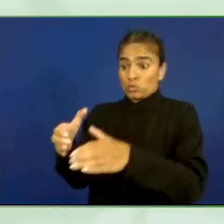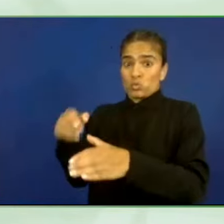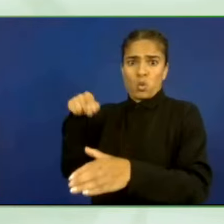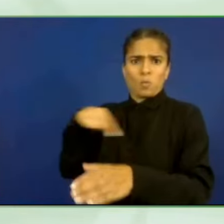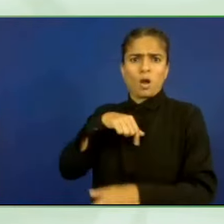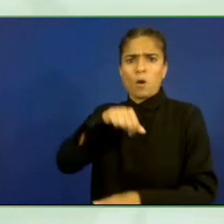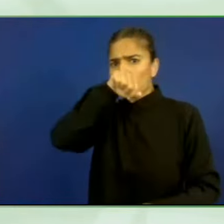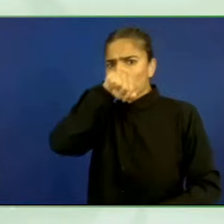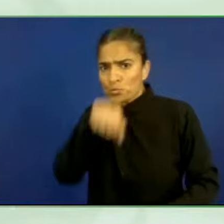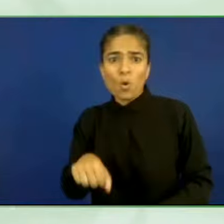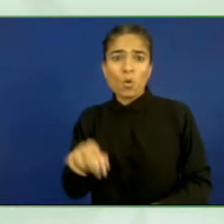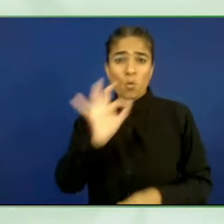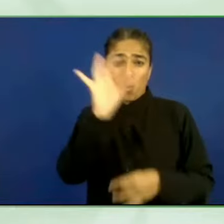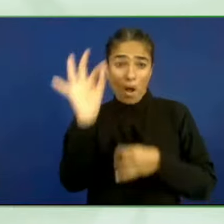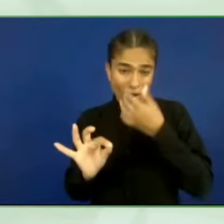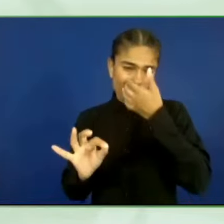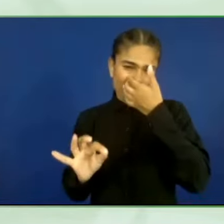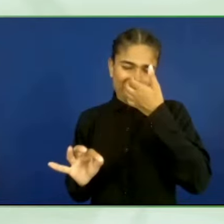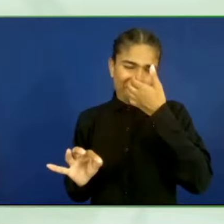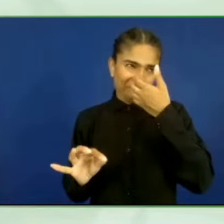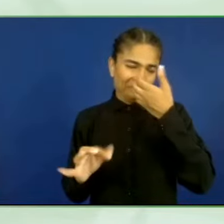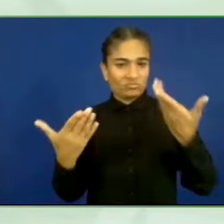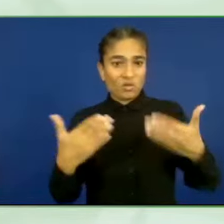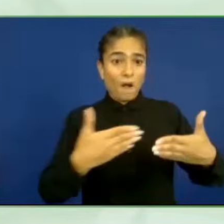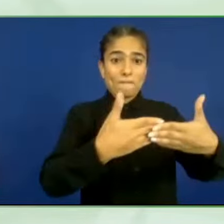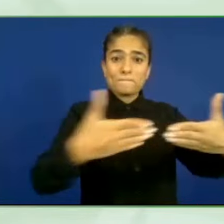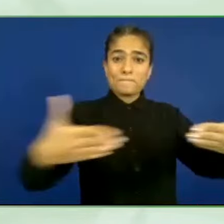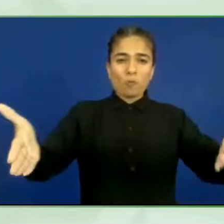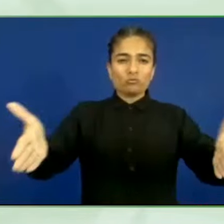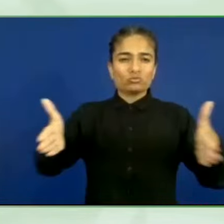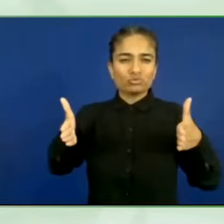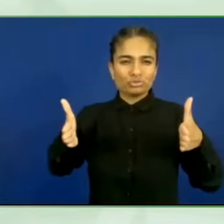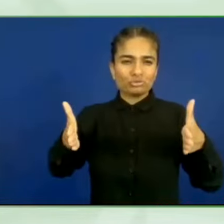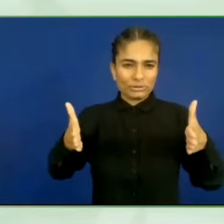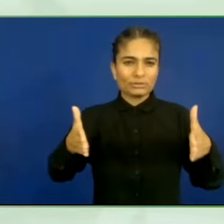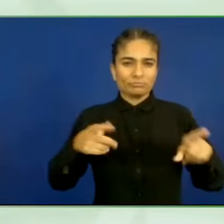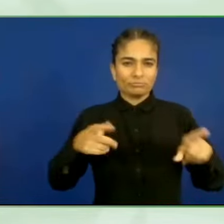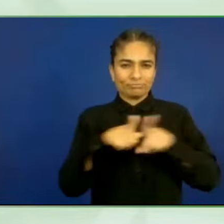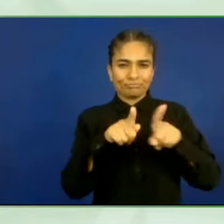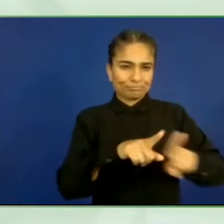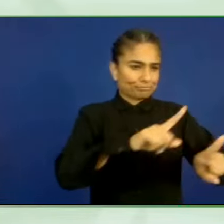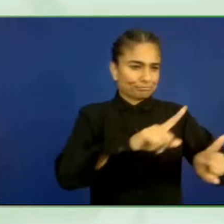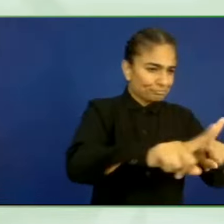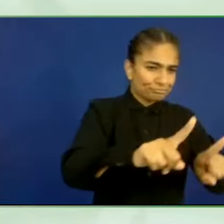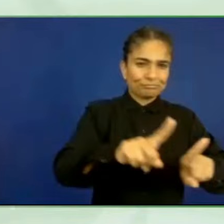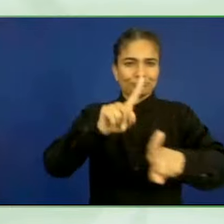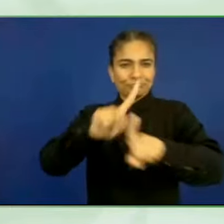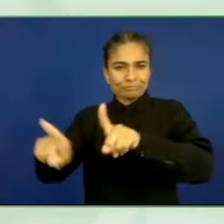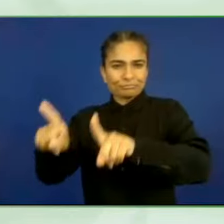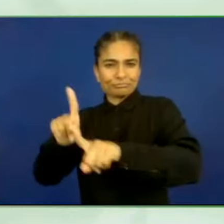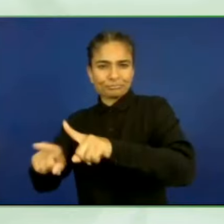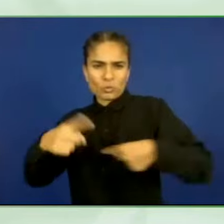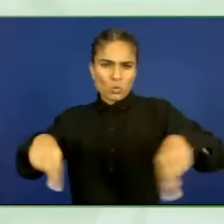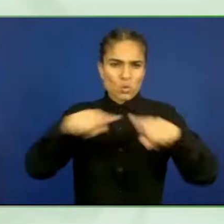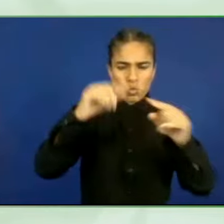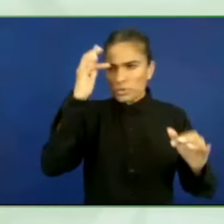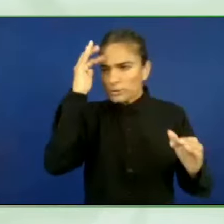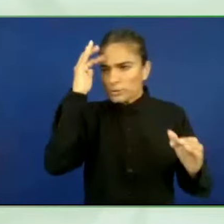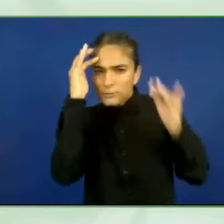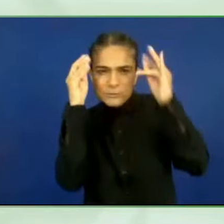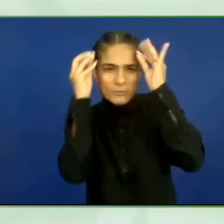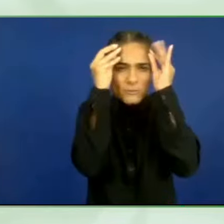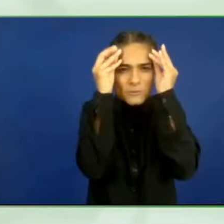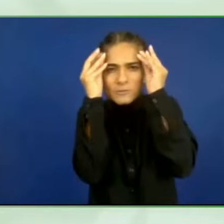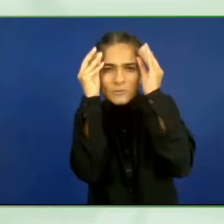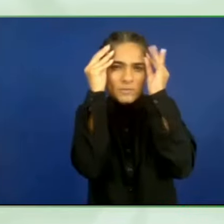it, and it's a fantastic project, and I'm honoured to be involved in Eoin's project.